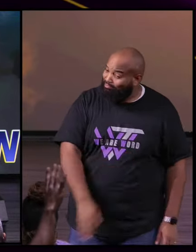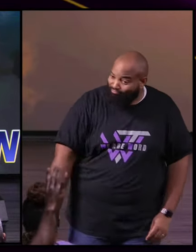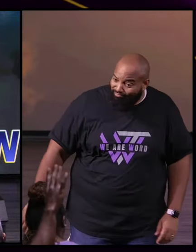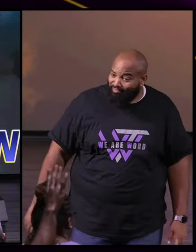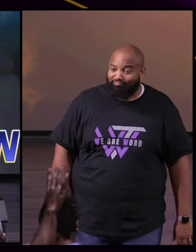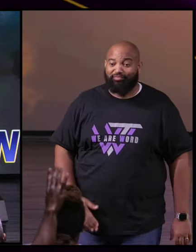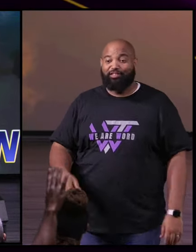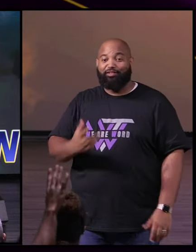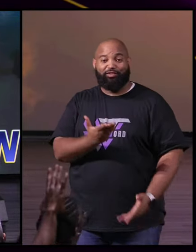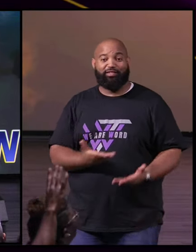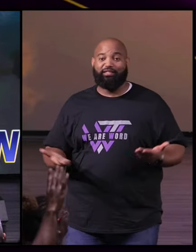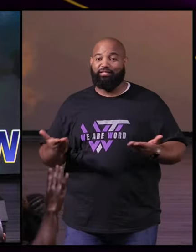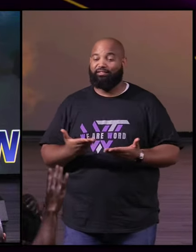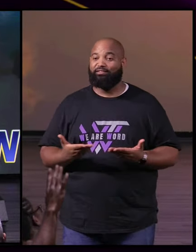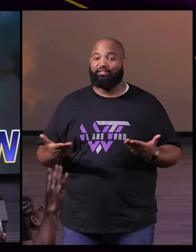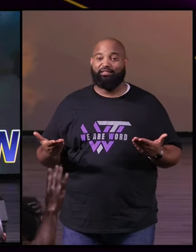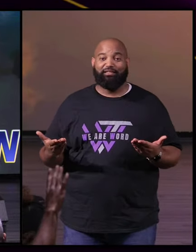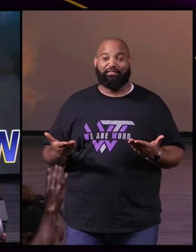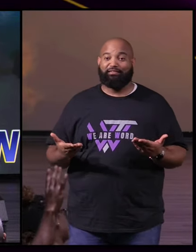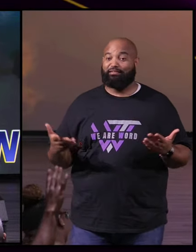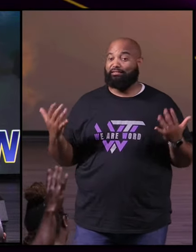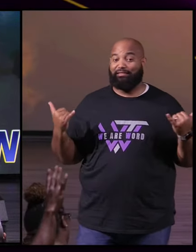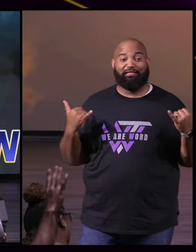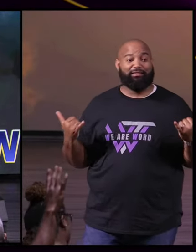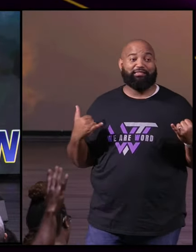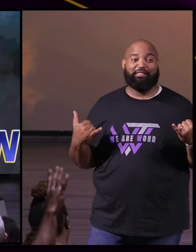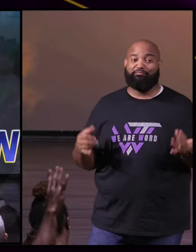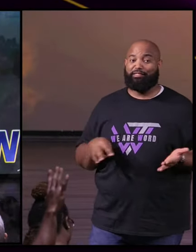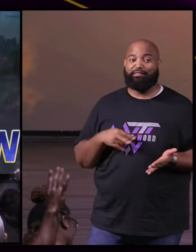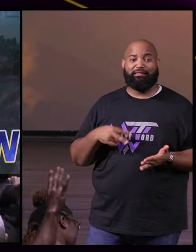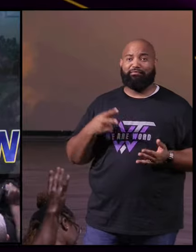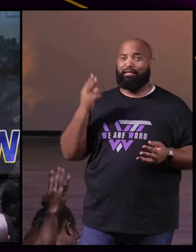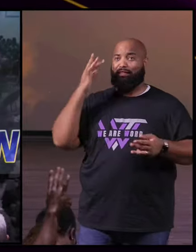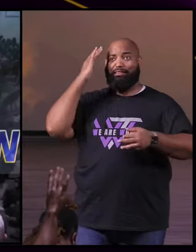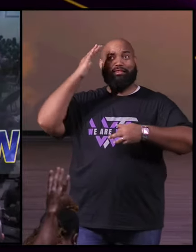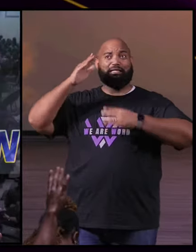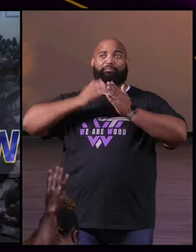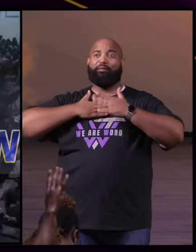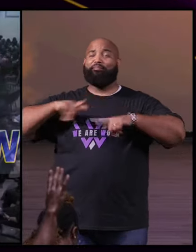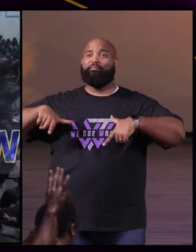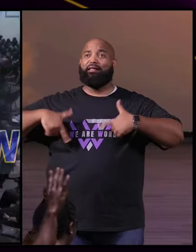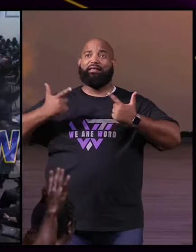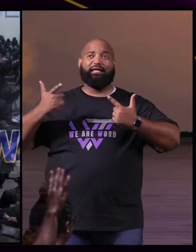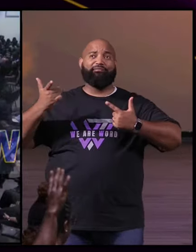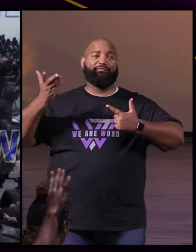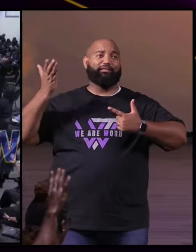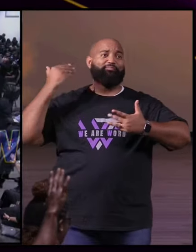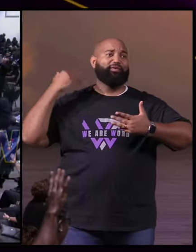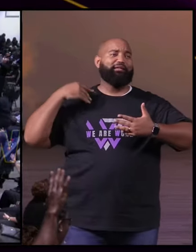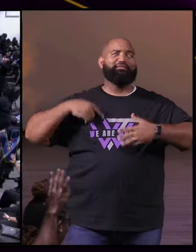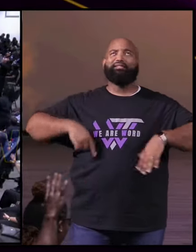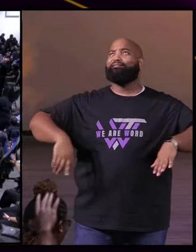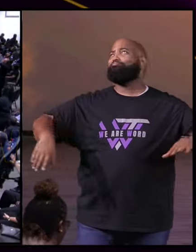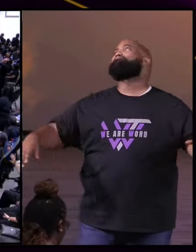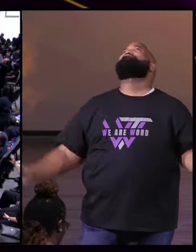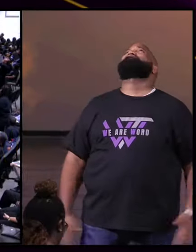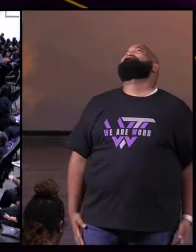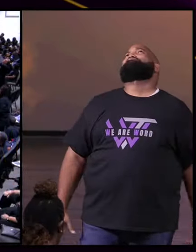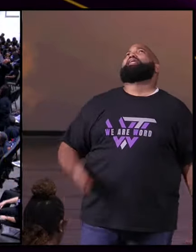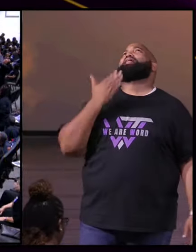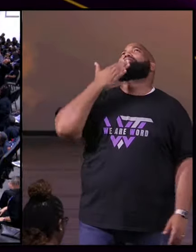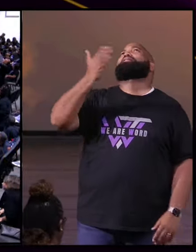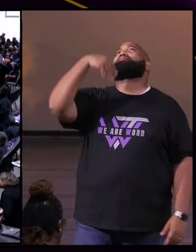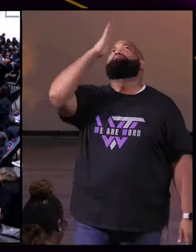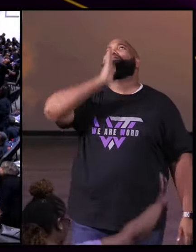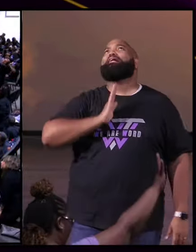there anybody? Come on, y'all, this is shouting time. When I look back over my life, I want to throw my head back and say,